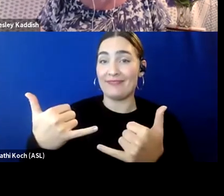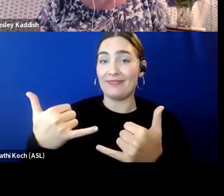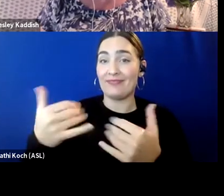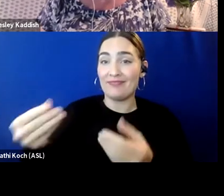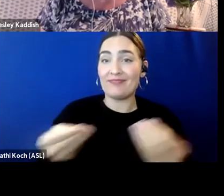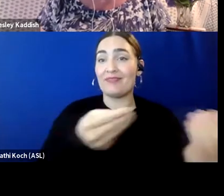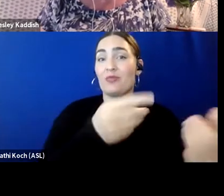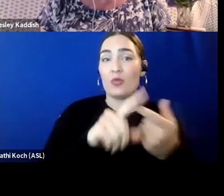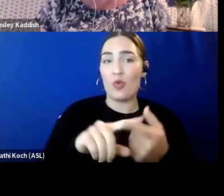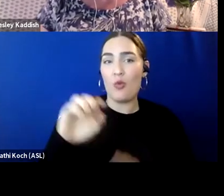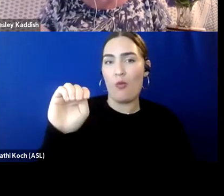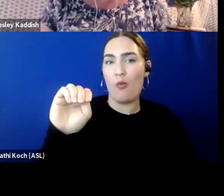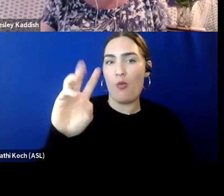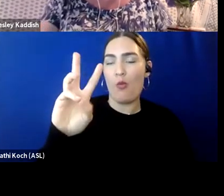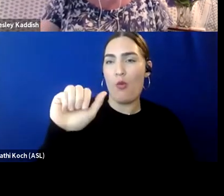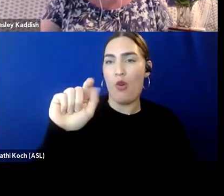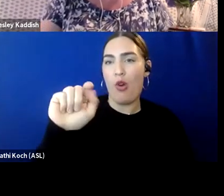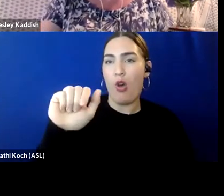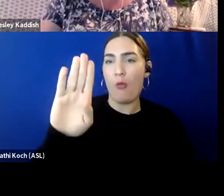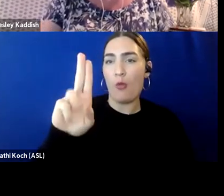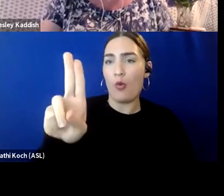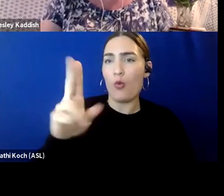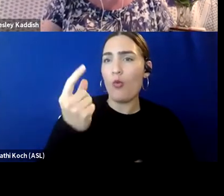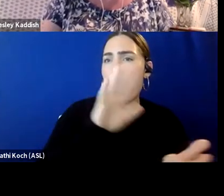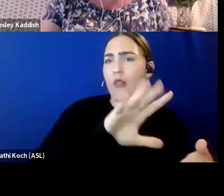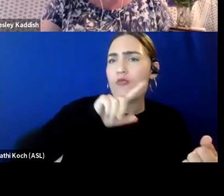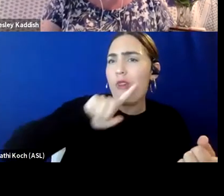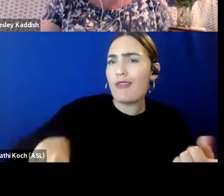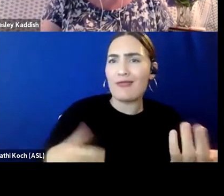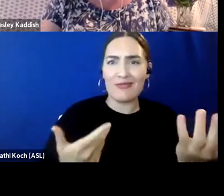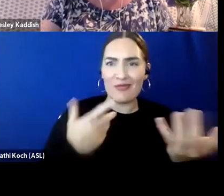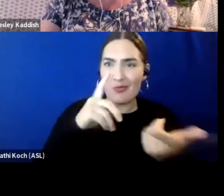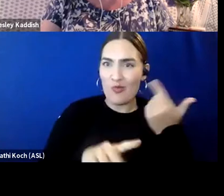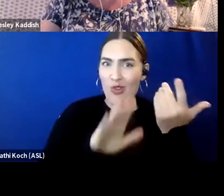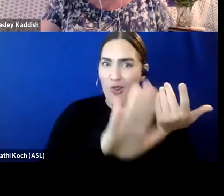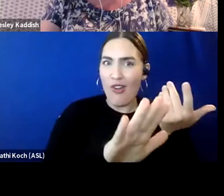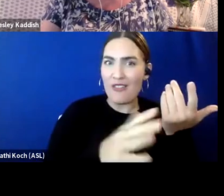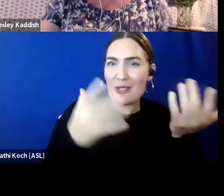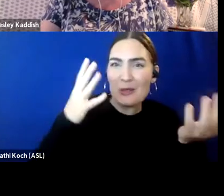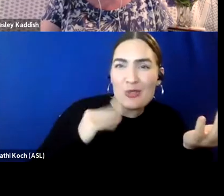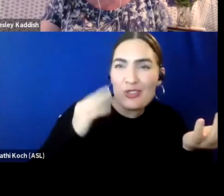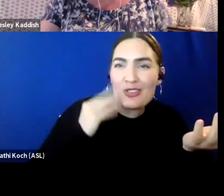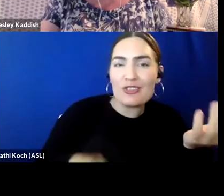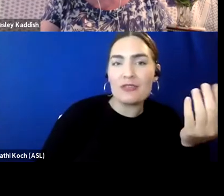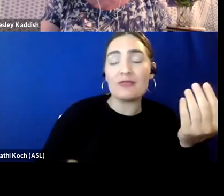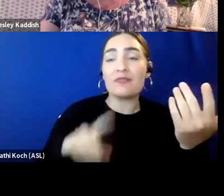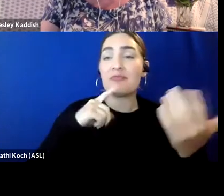Mutabu for his response to what do you hear? What do you hear? I'm a